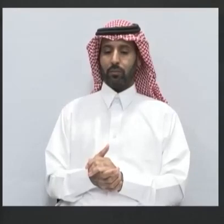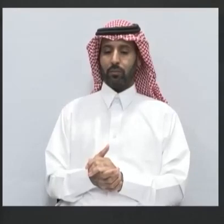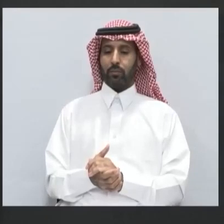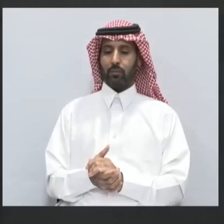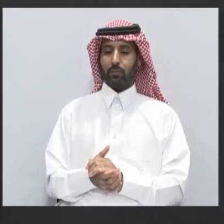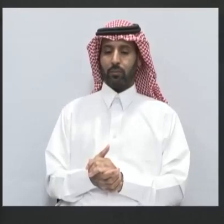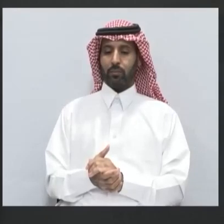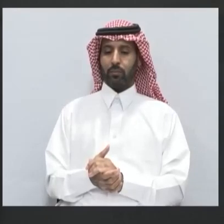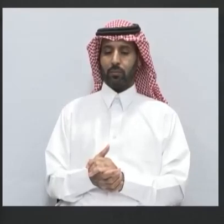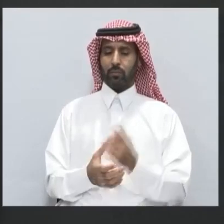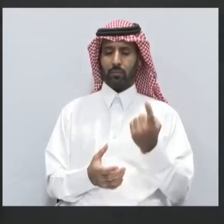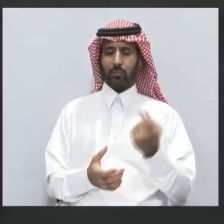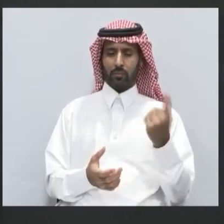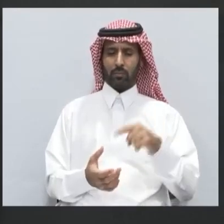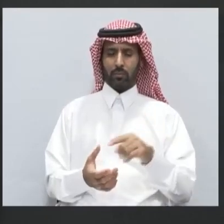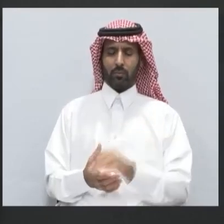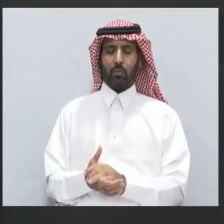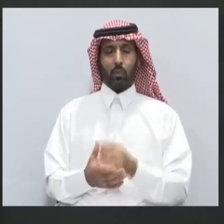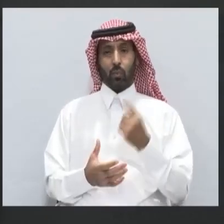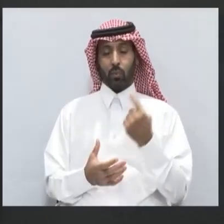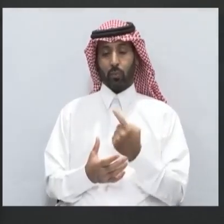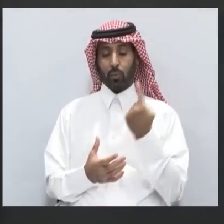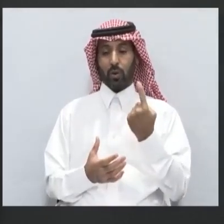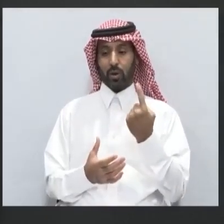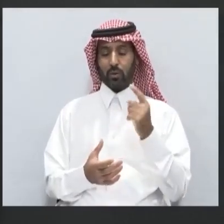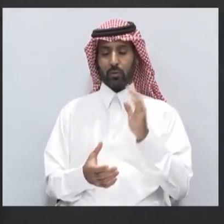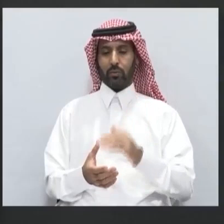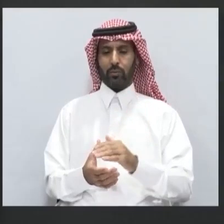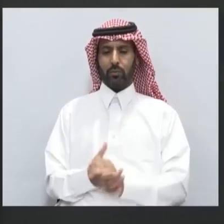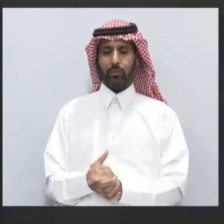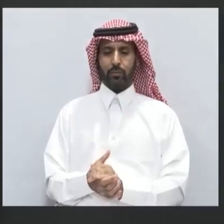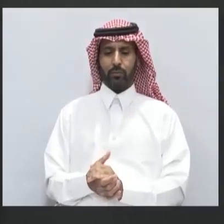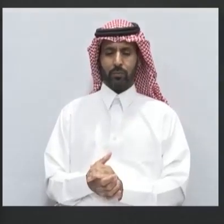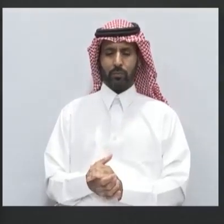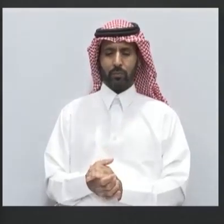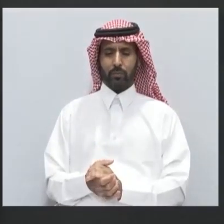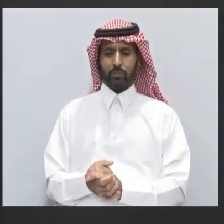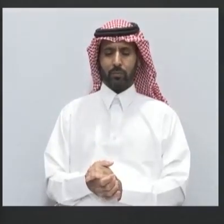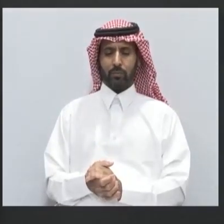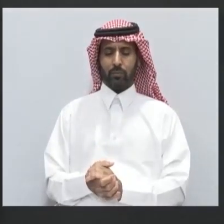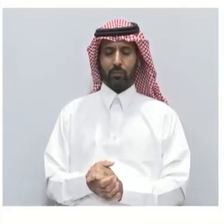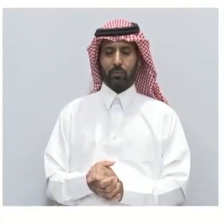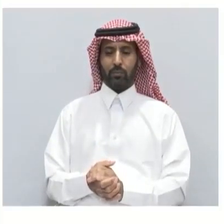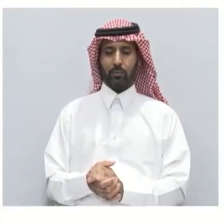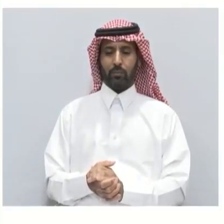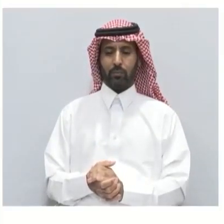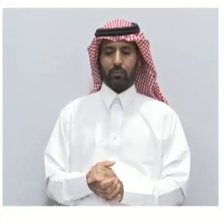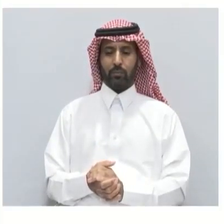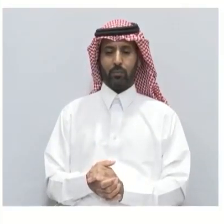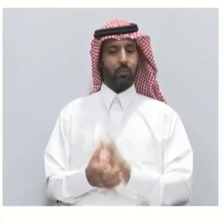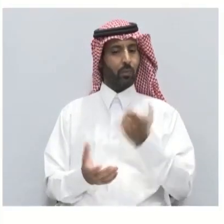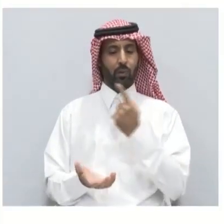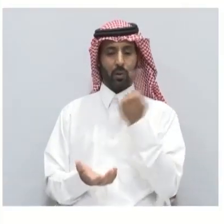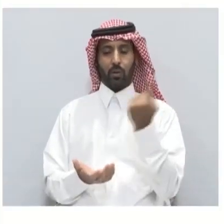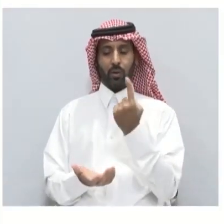for one day. Now he has to wait for a minimum of a year. So let's answer the questions here. Where does the story